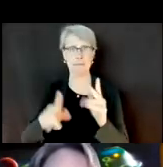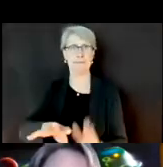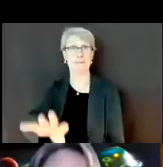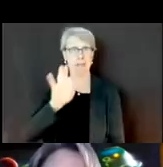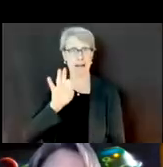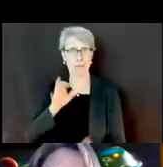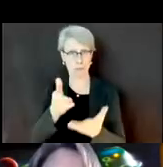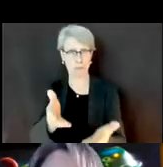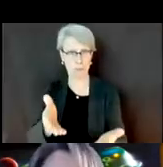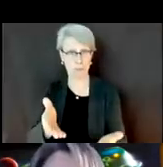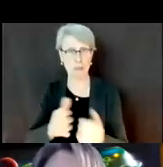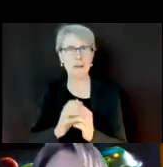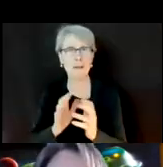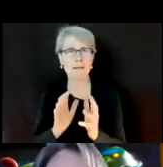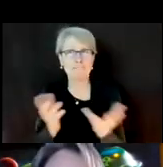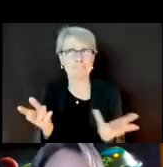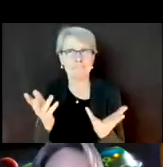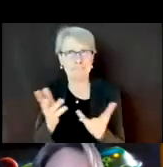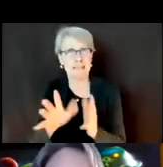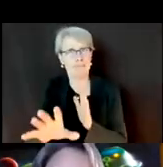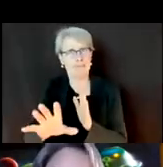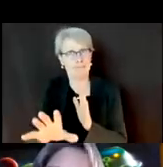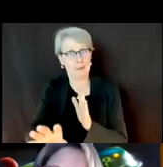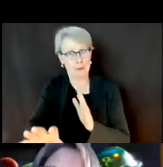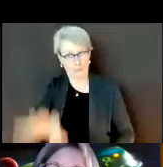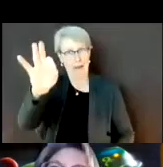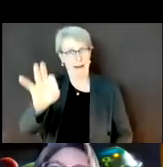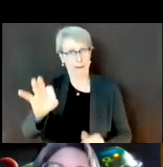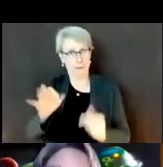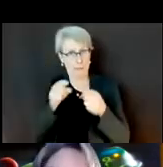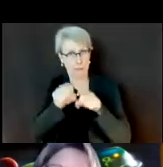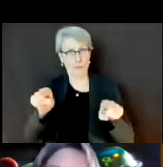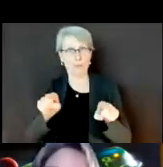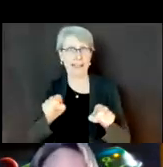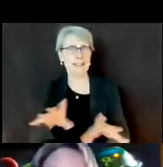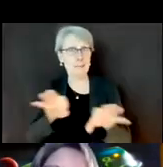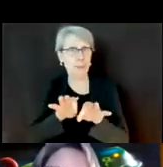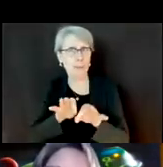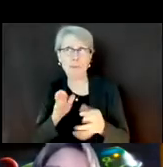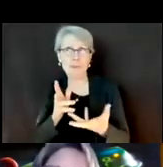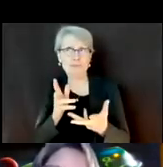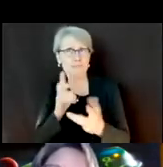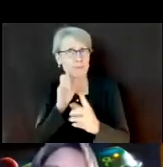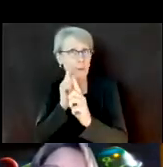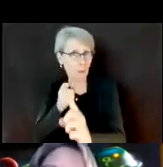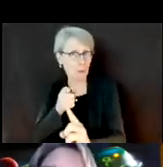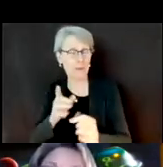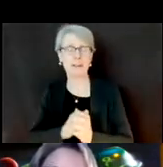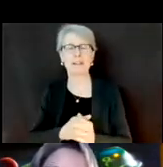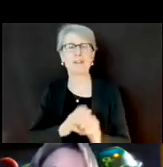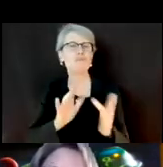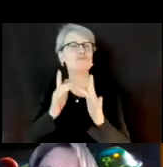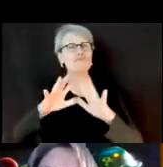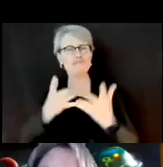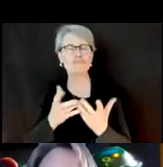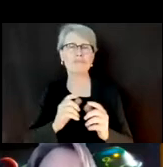getting found is just really a part of the equation. What is interesting to me about the digital space is how it allows